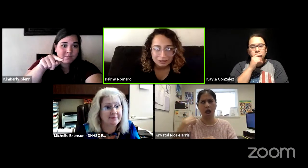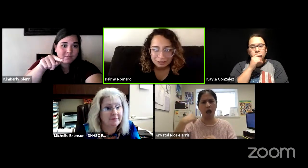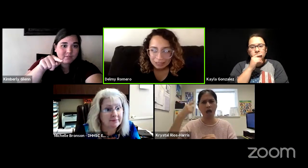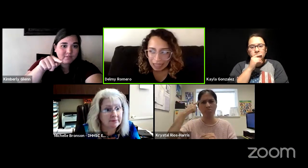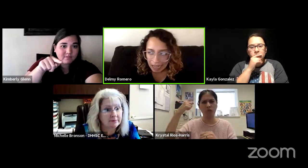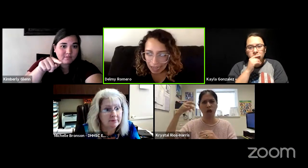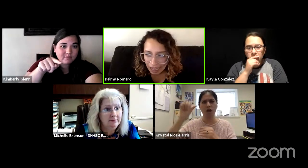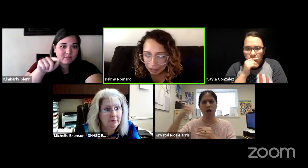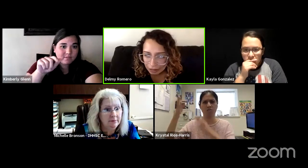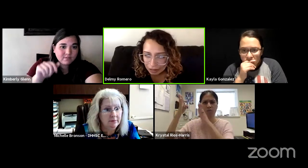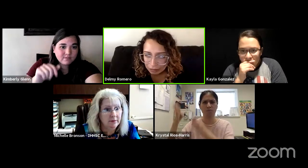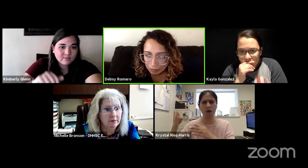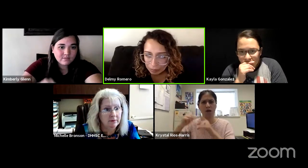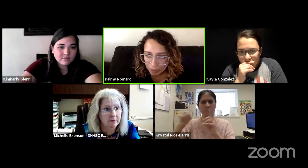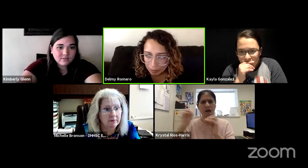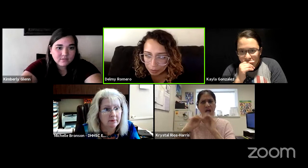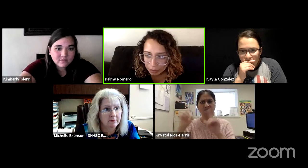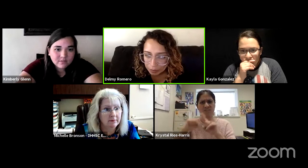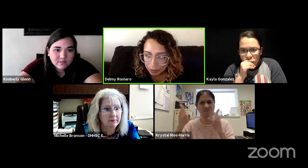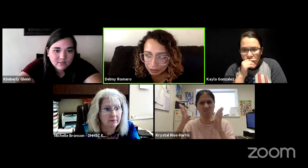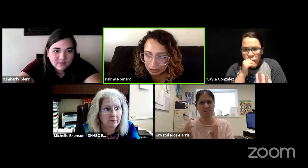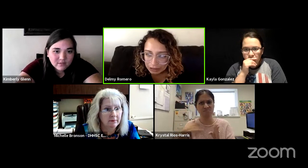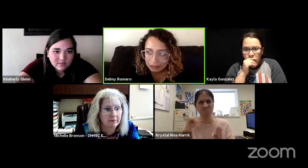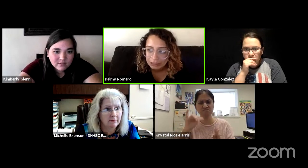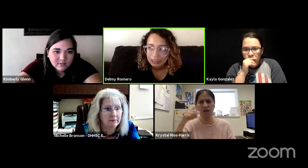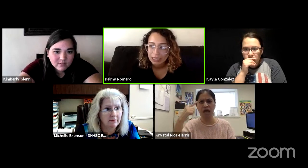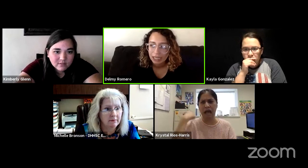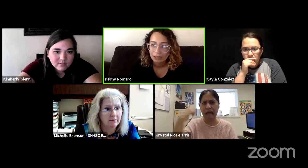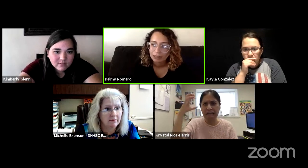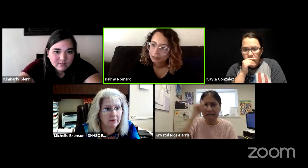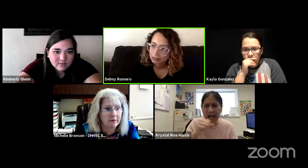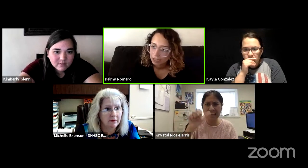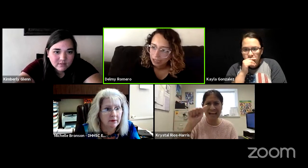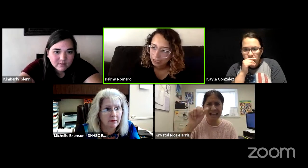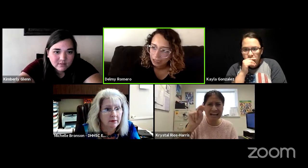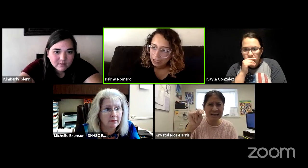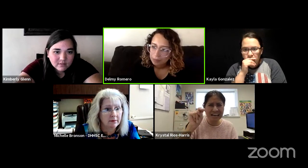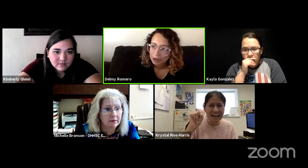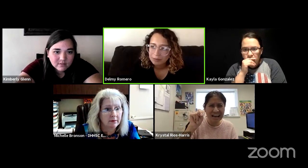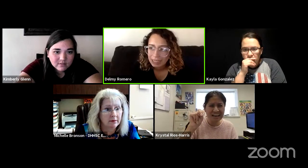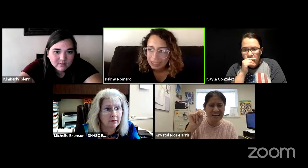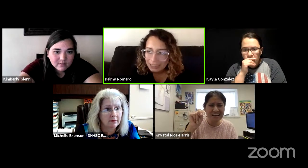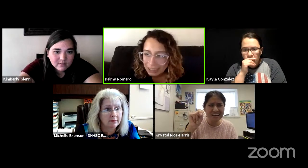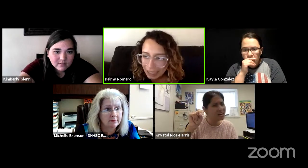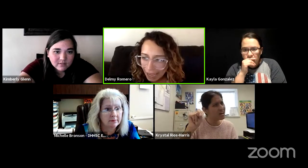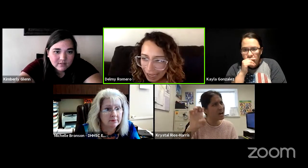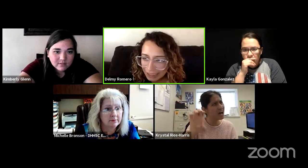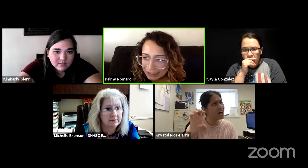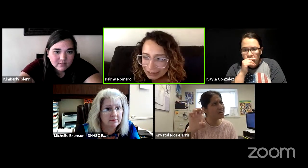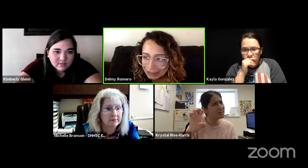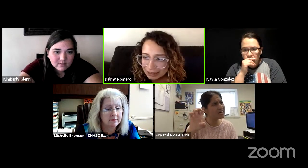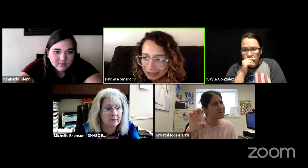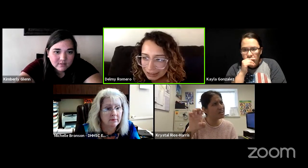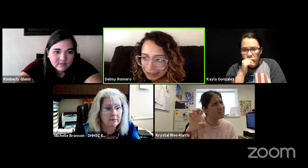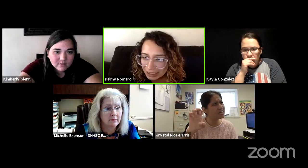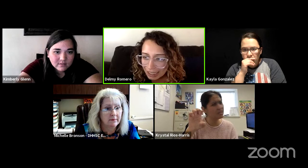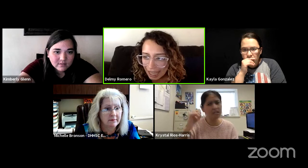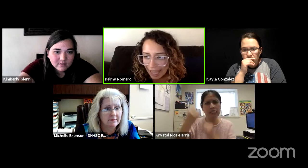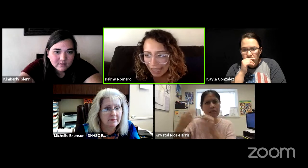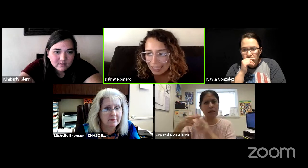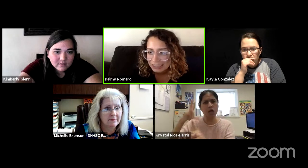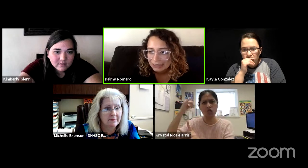Crystal, I remember the person's name, but I'm guessing Anne.